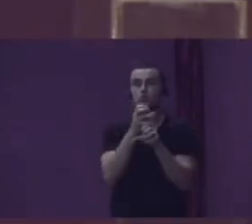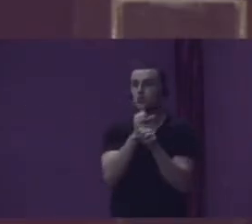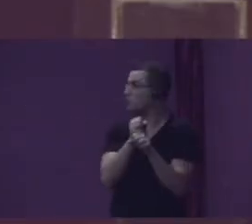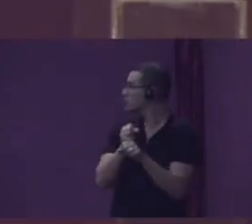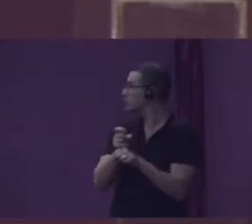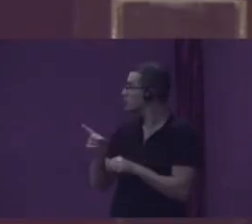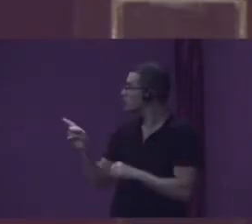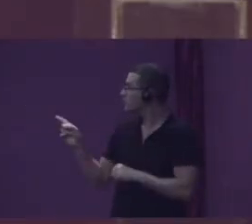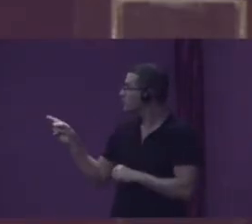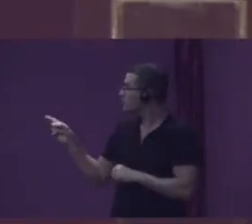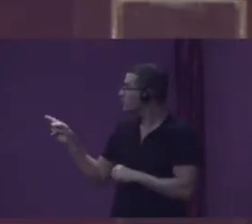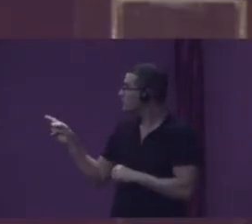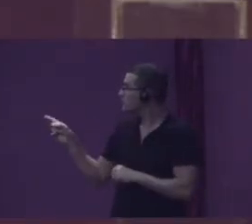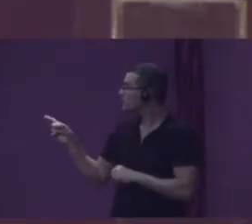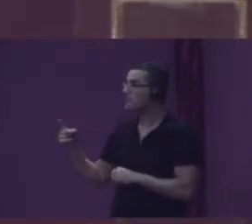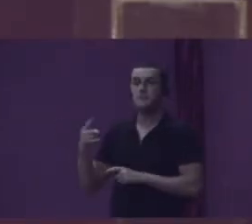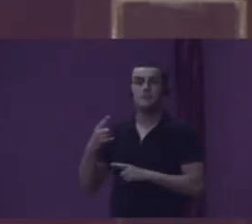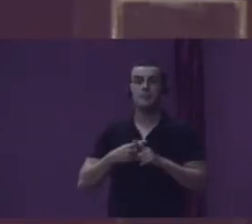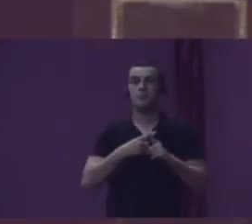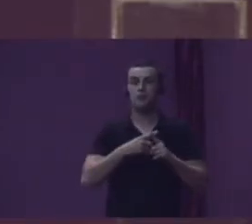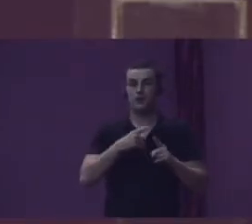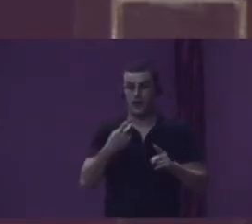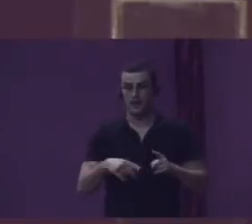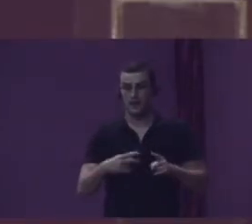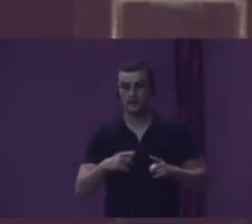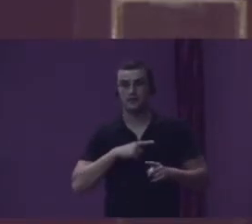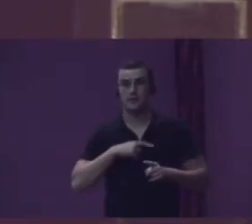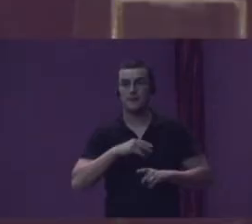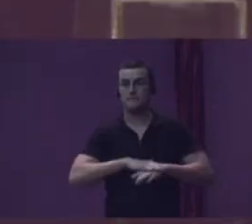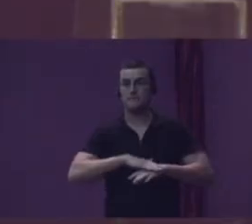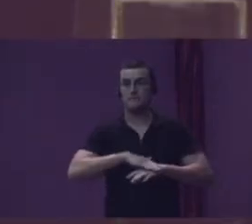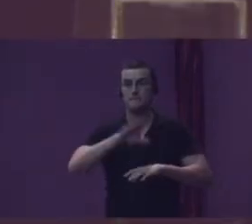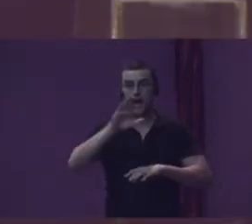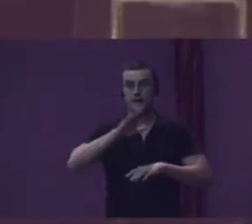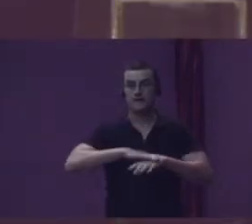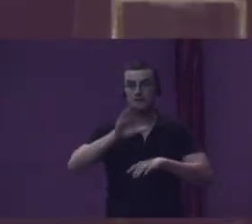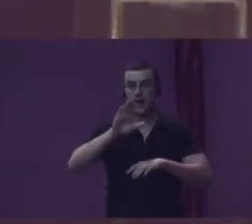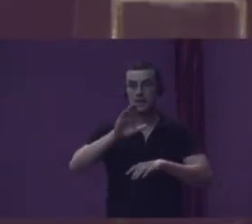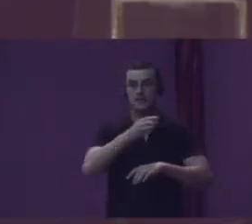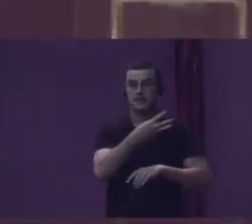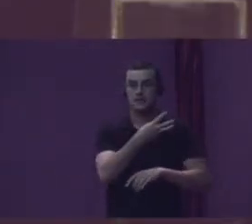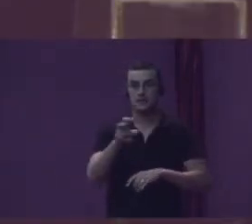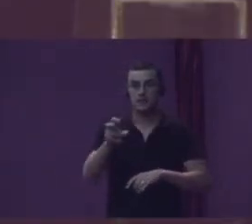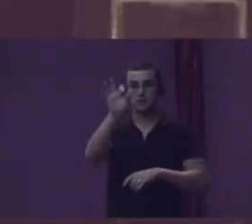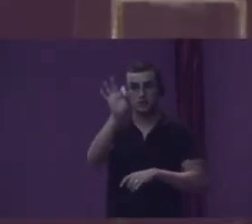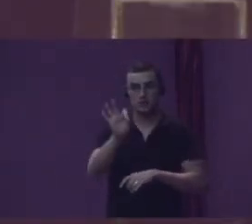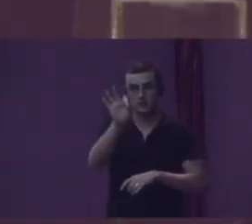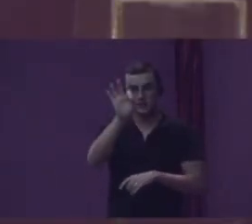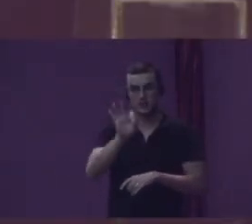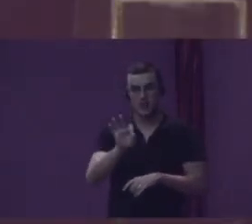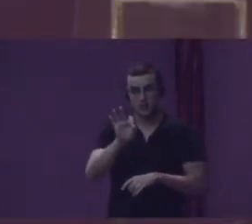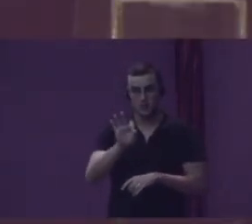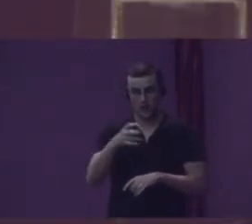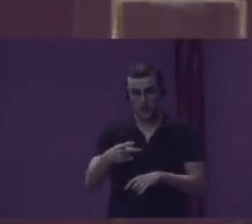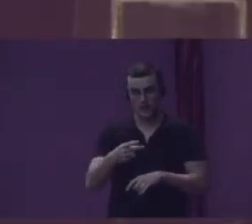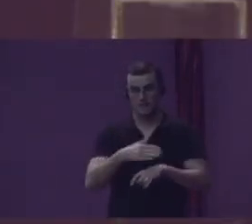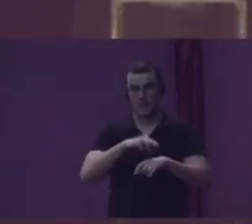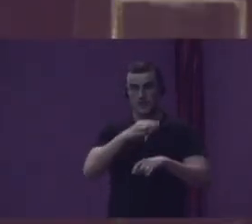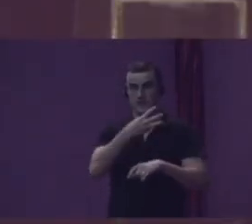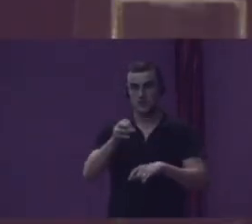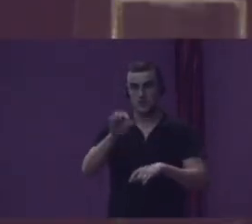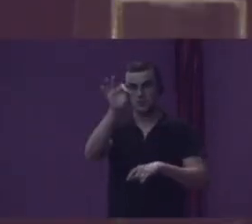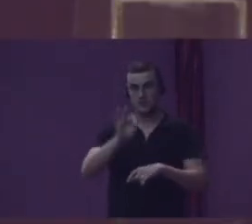35% cesarean rate. And these purple are the places where it's much less